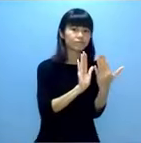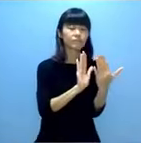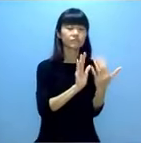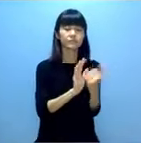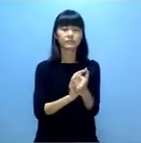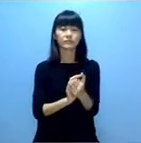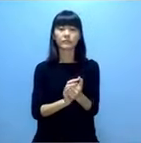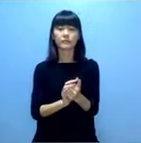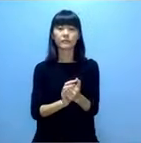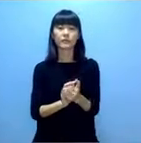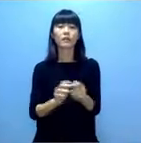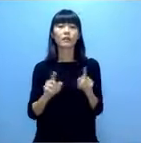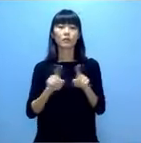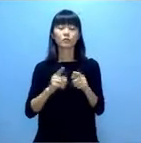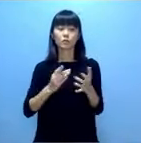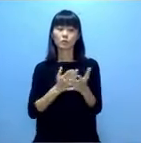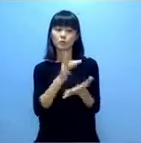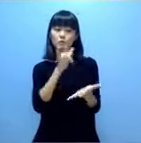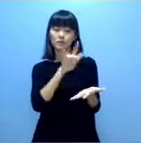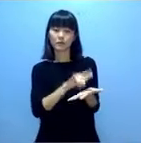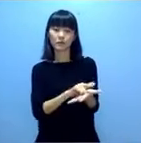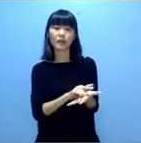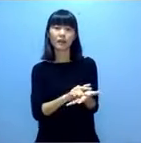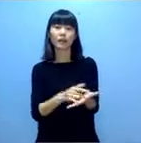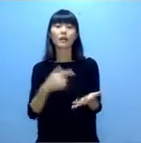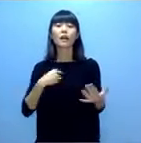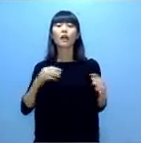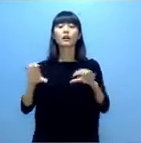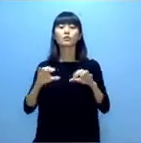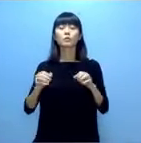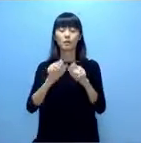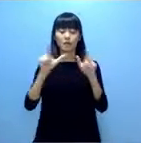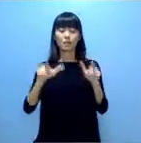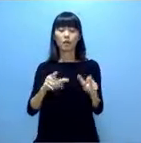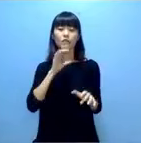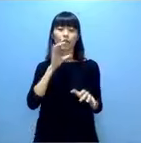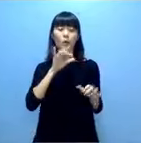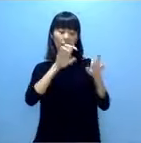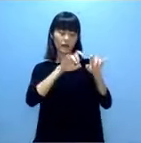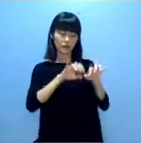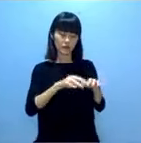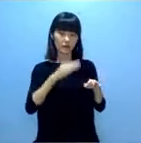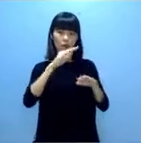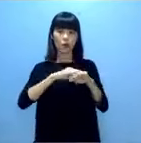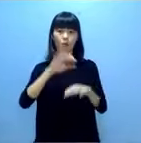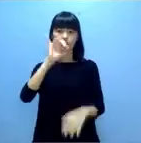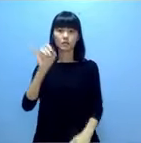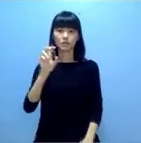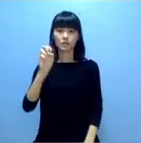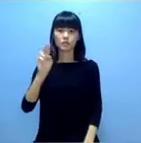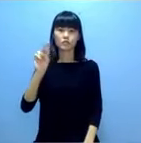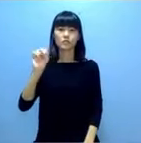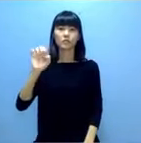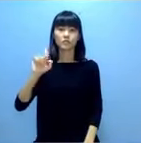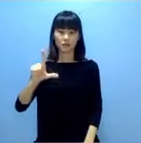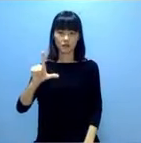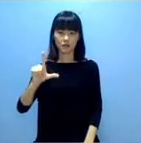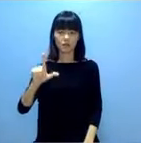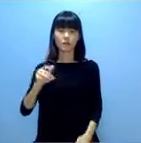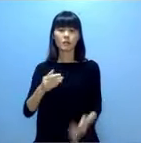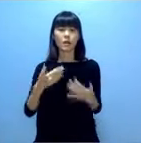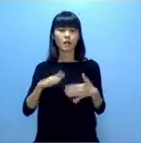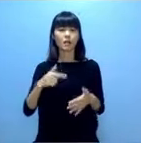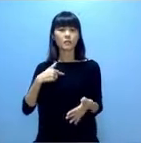And then, you know, through there, I do a lot of commenting on the journal. So that also allows me to help